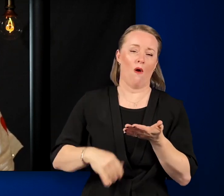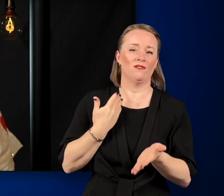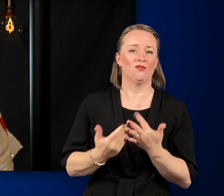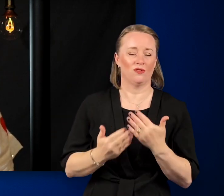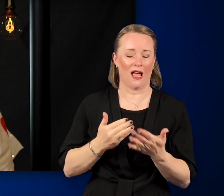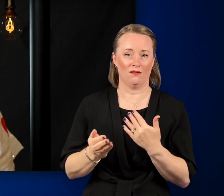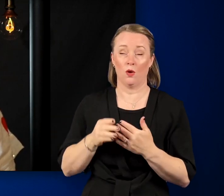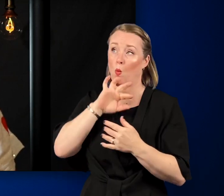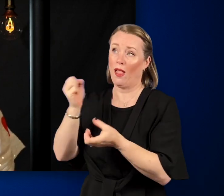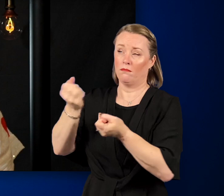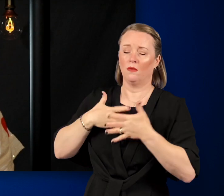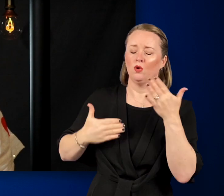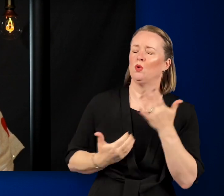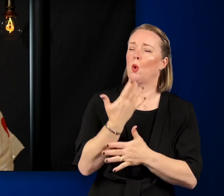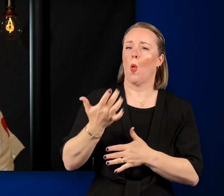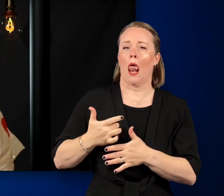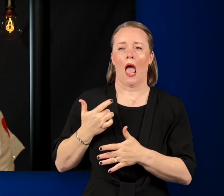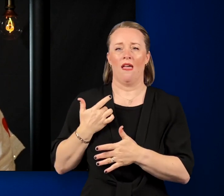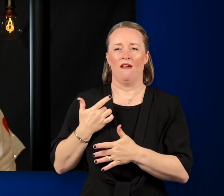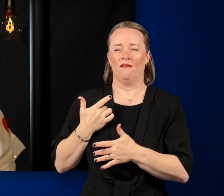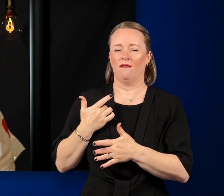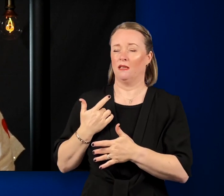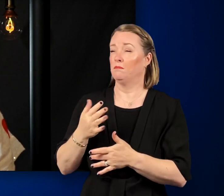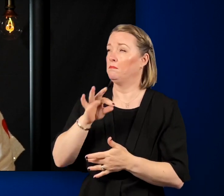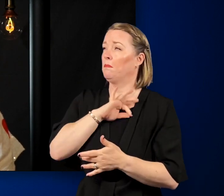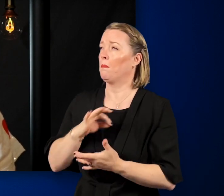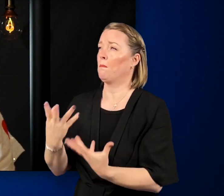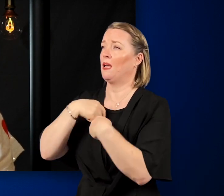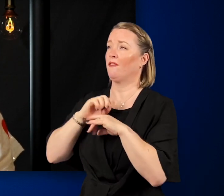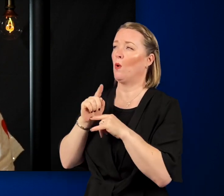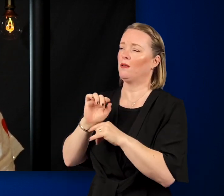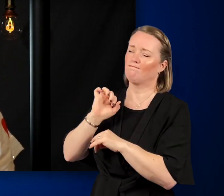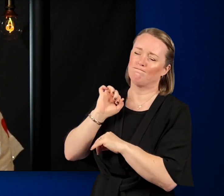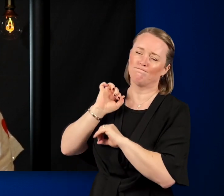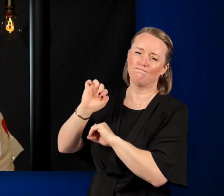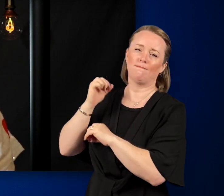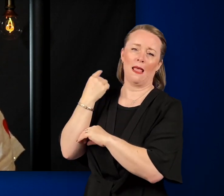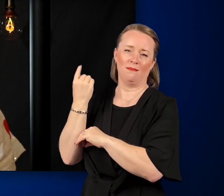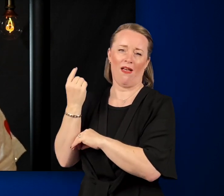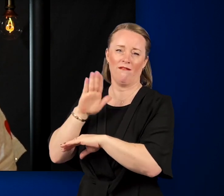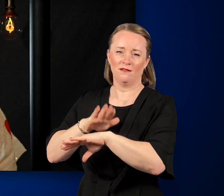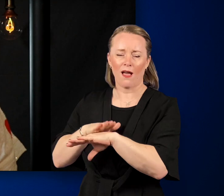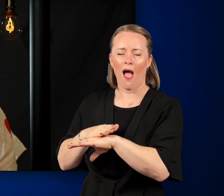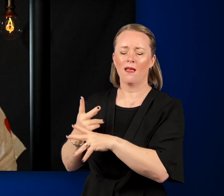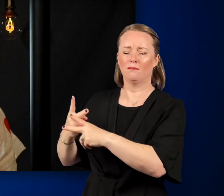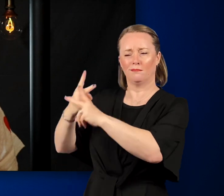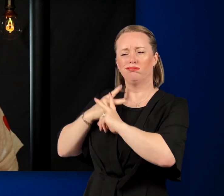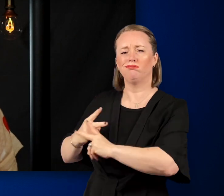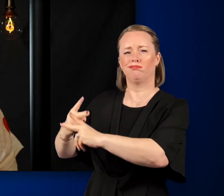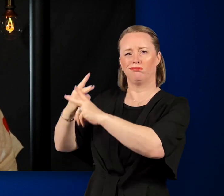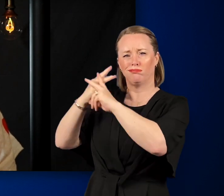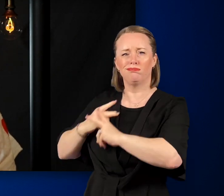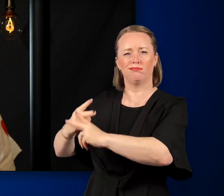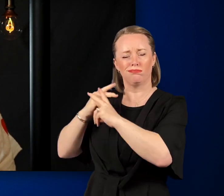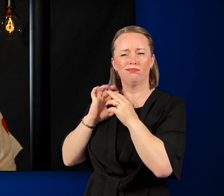main benefit is him himself, his time, his attention, and his care. Because when you